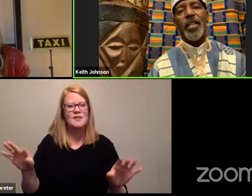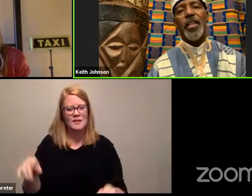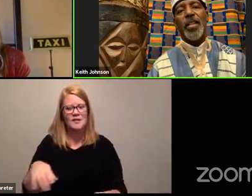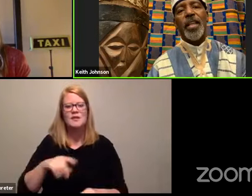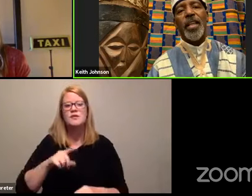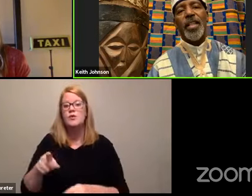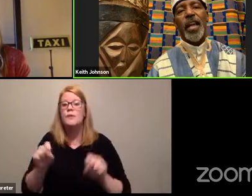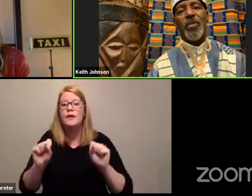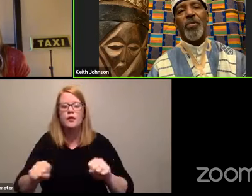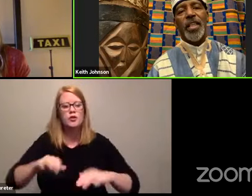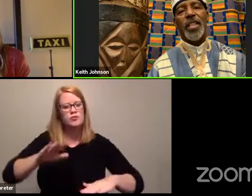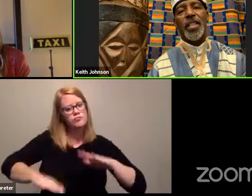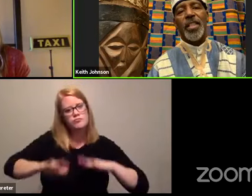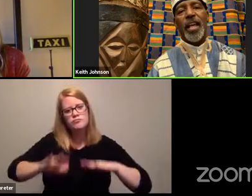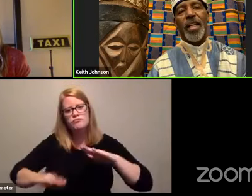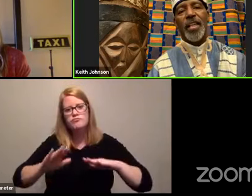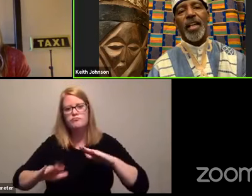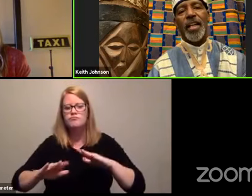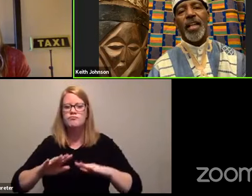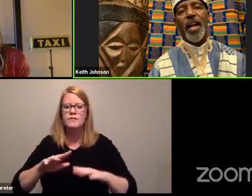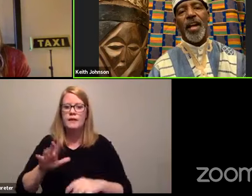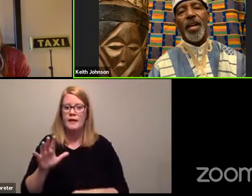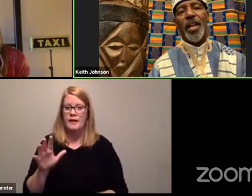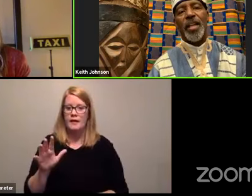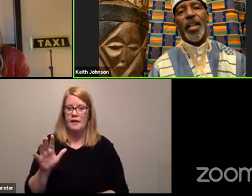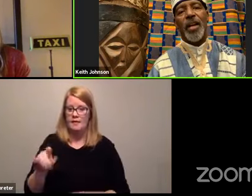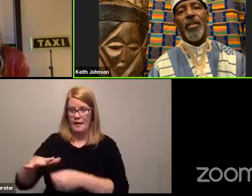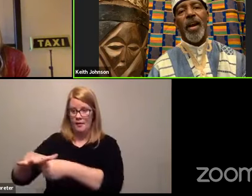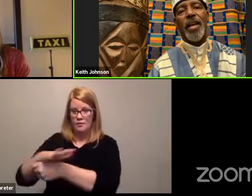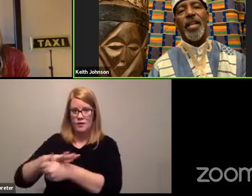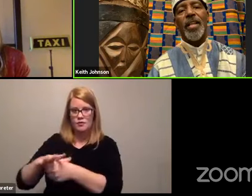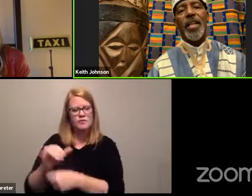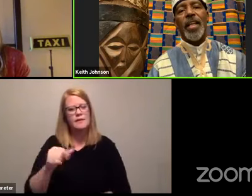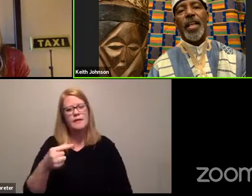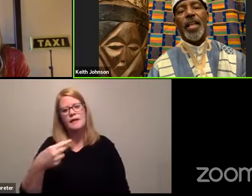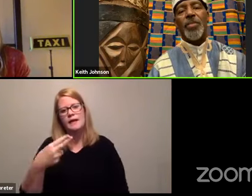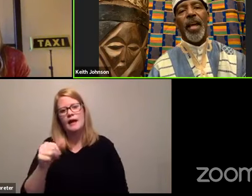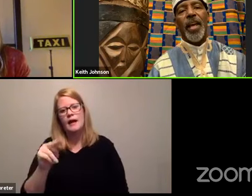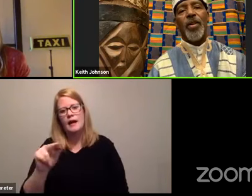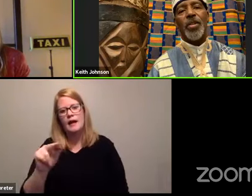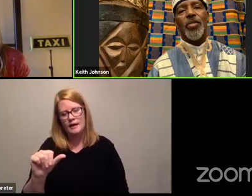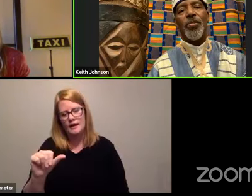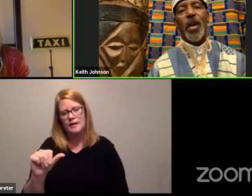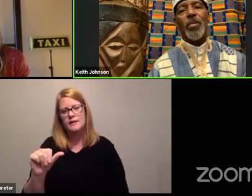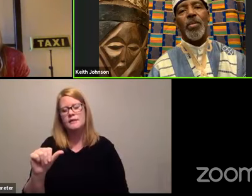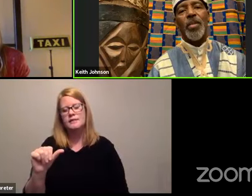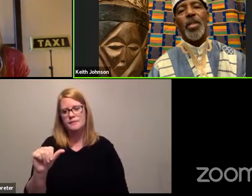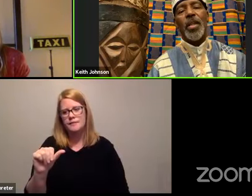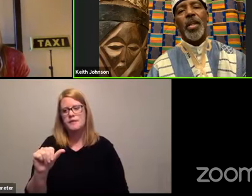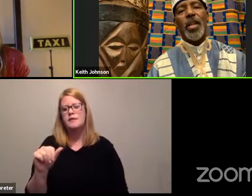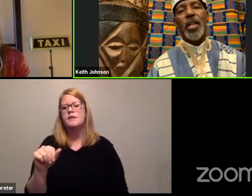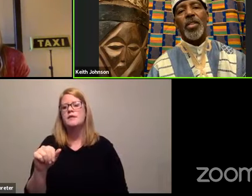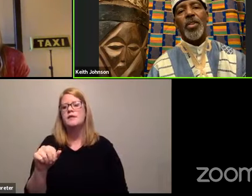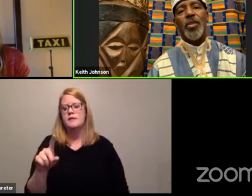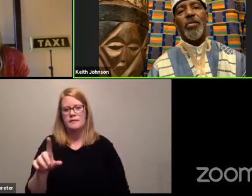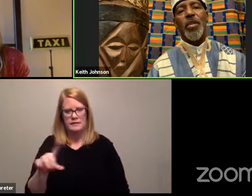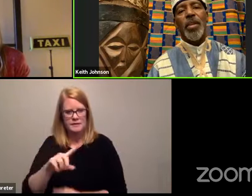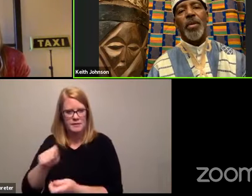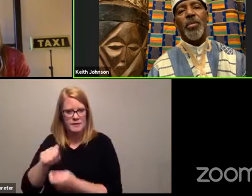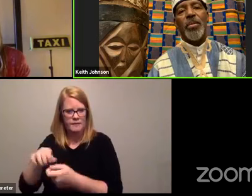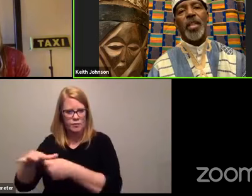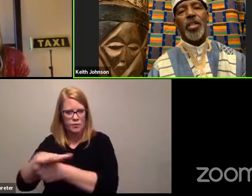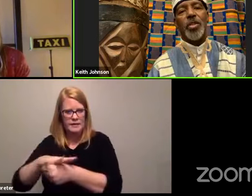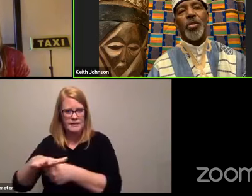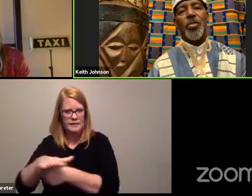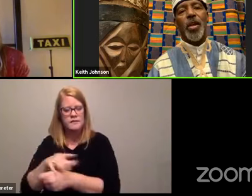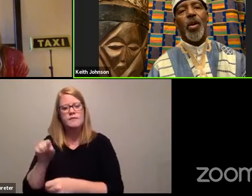people in that region, like in Ghana and Accra, he could play on the drum a certain